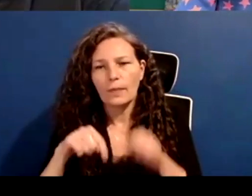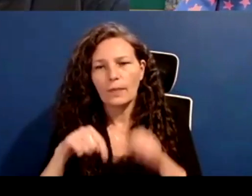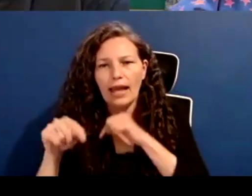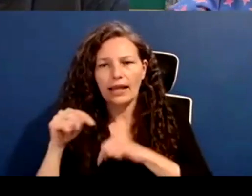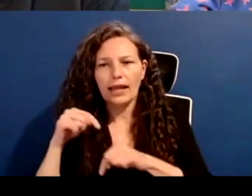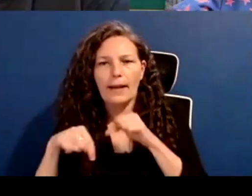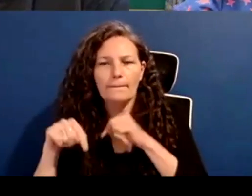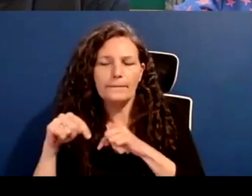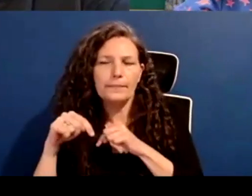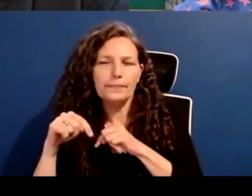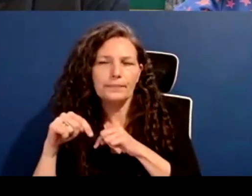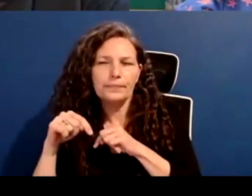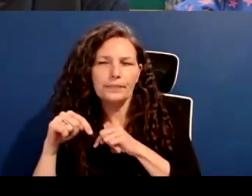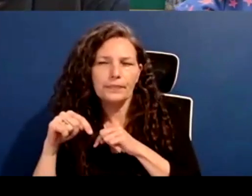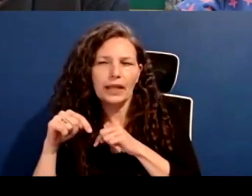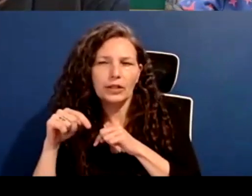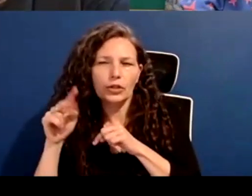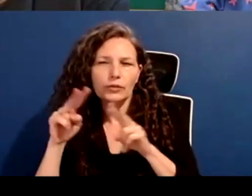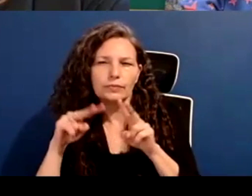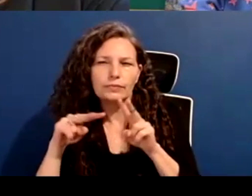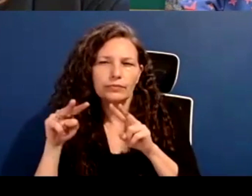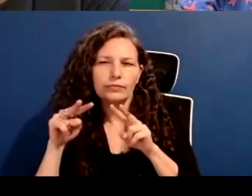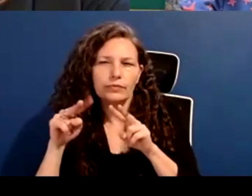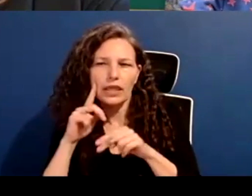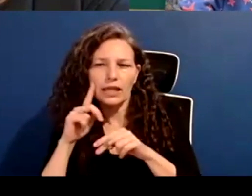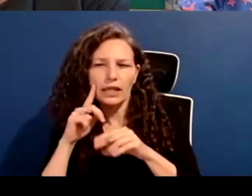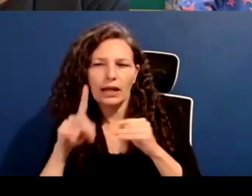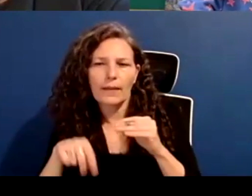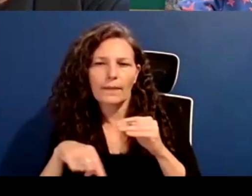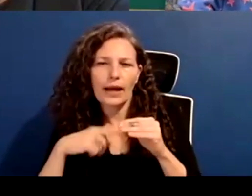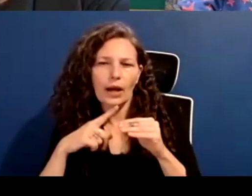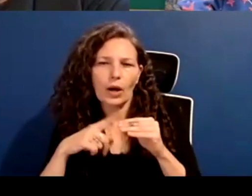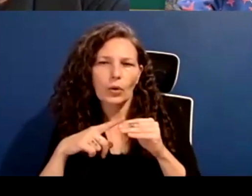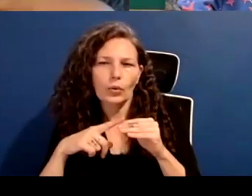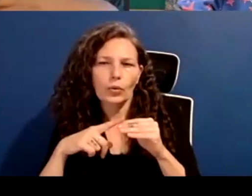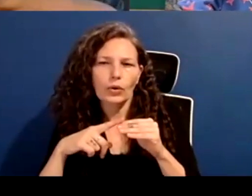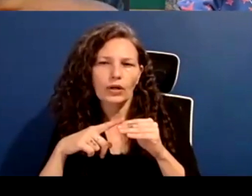understand a lot of what the ethos